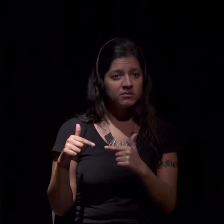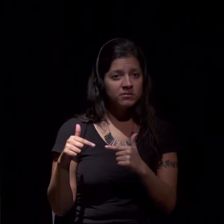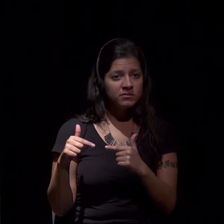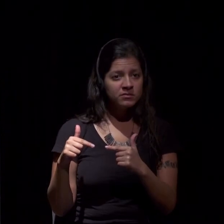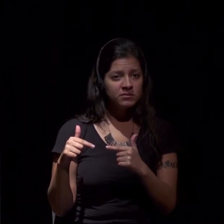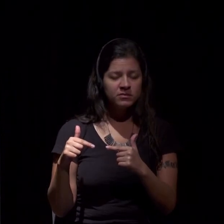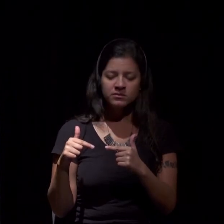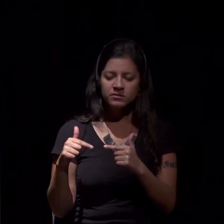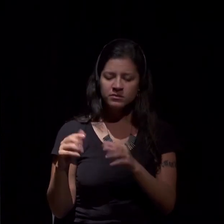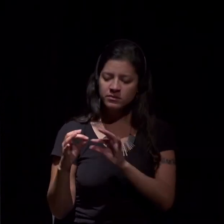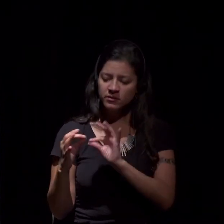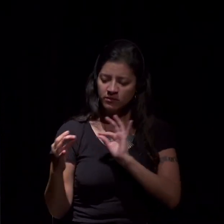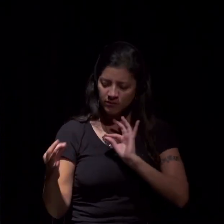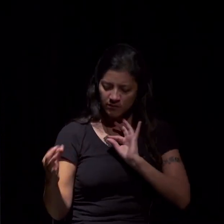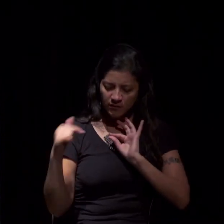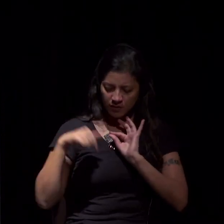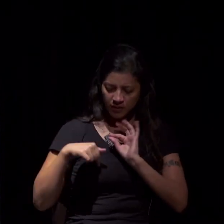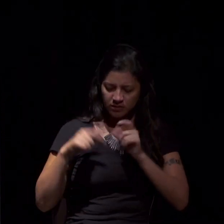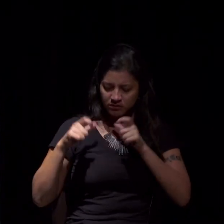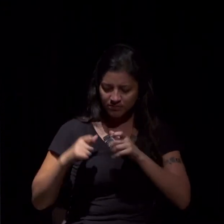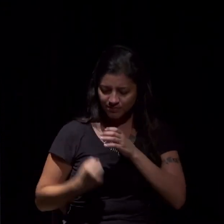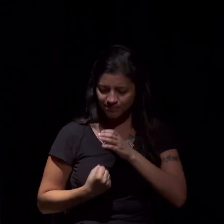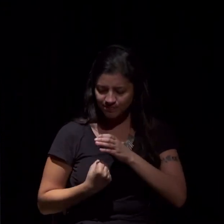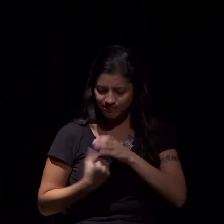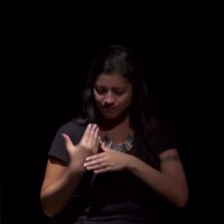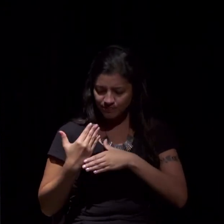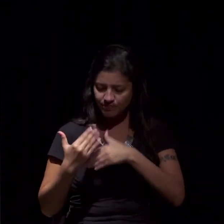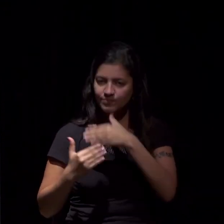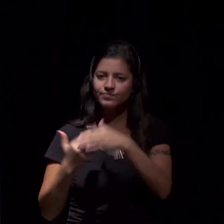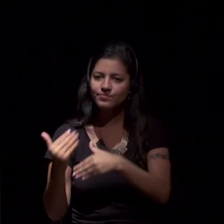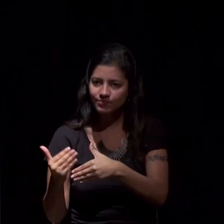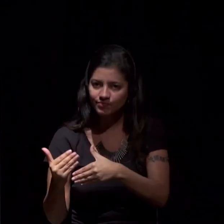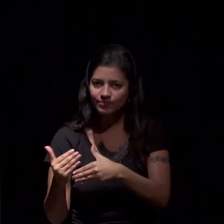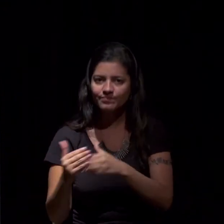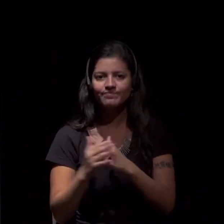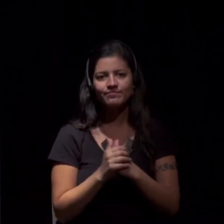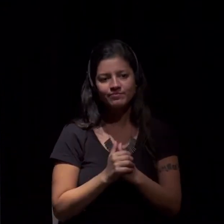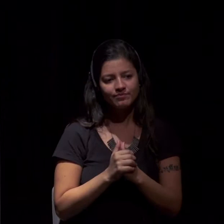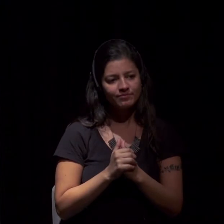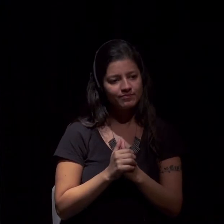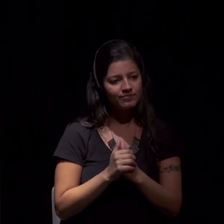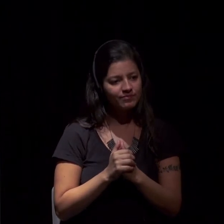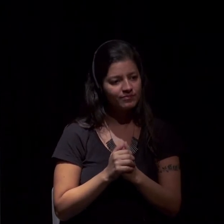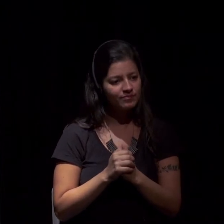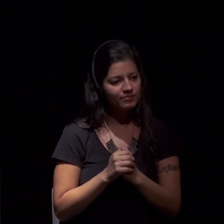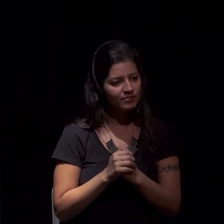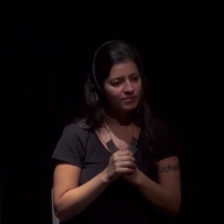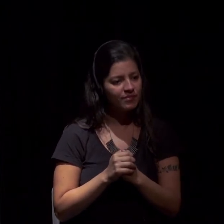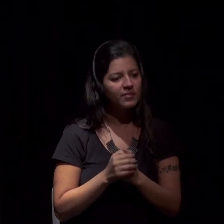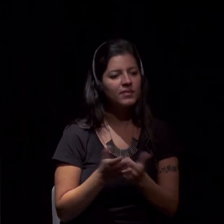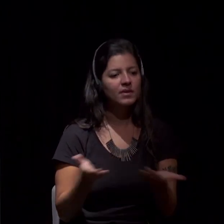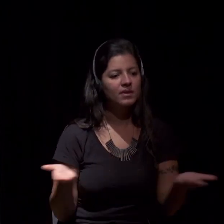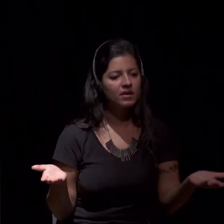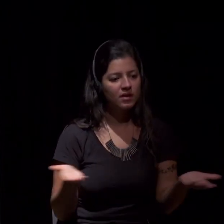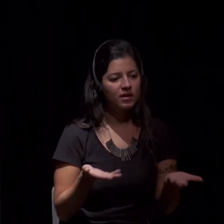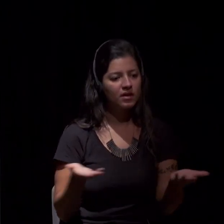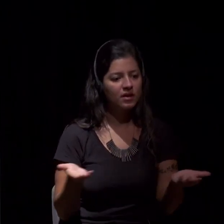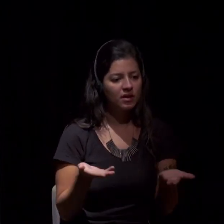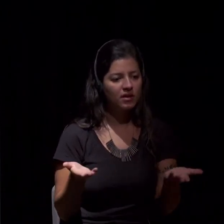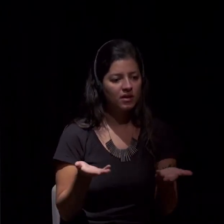I will continue going through the slides, but now the end. So this was perfect